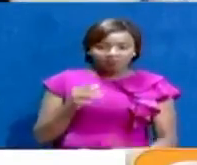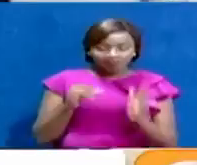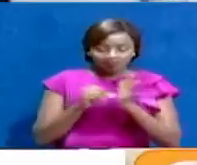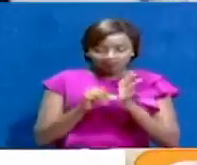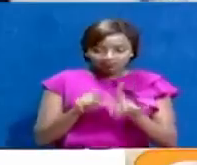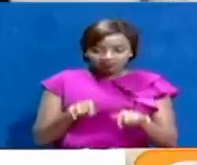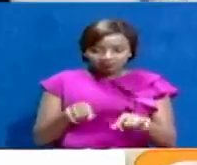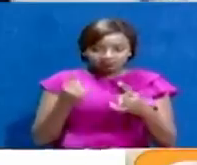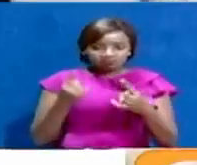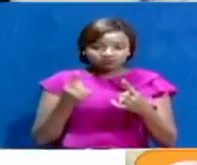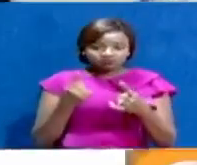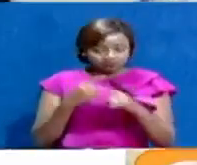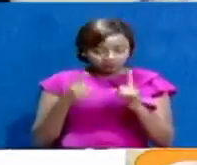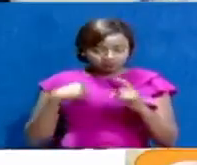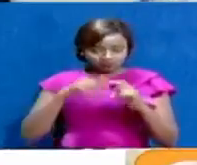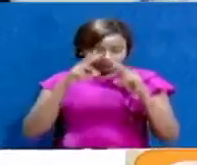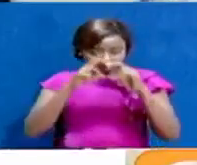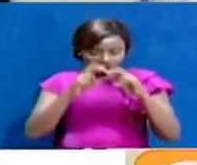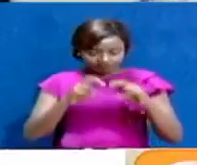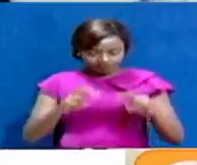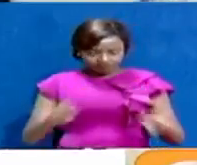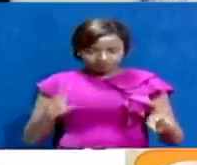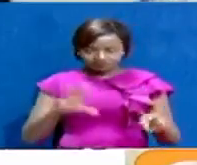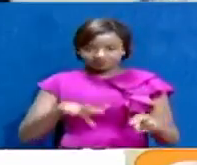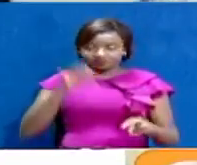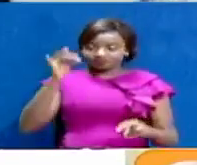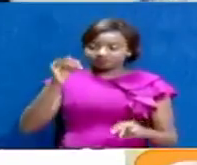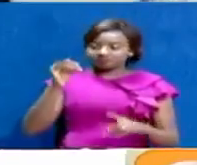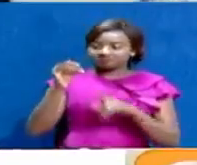in. It's been proved that it has nothing to do